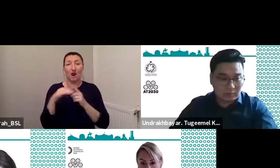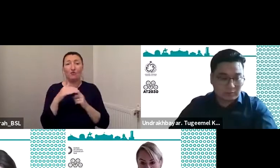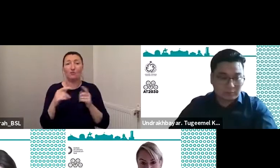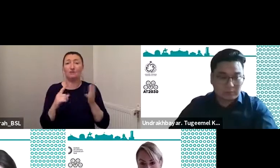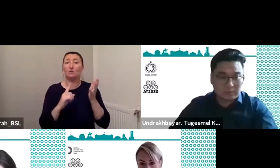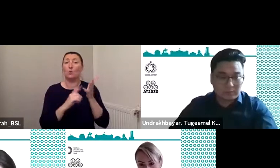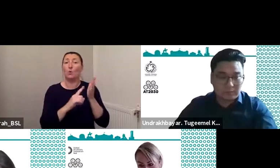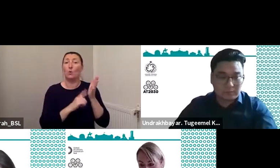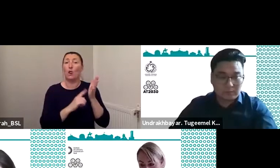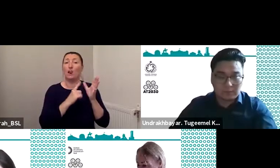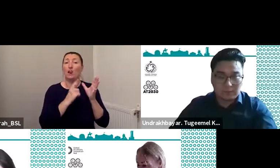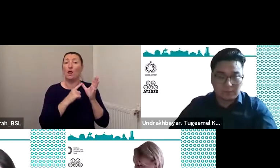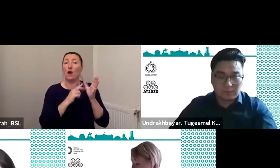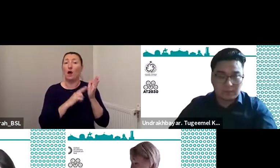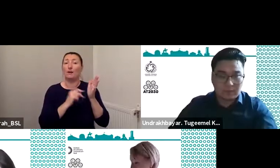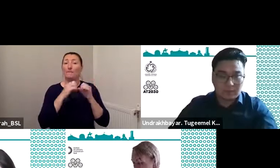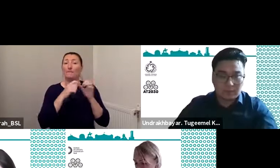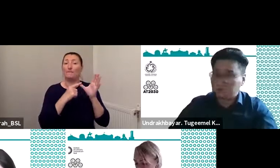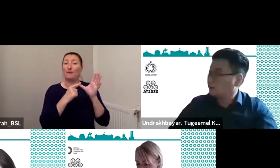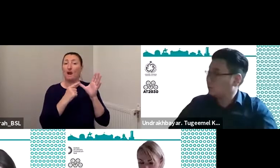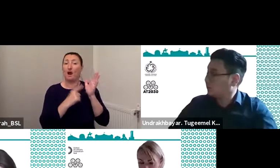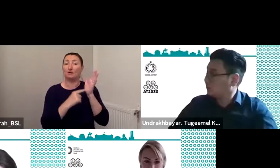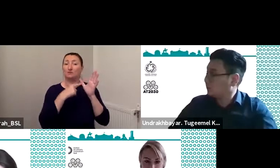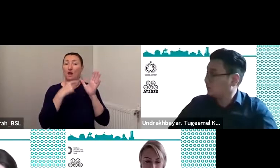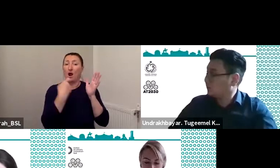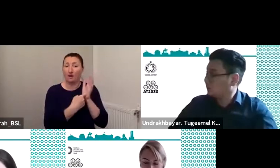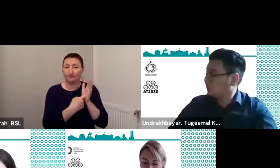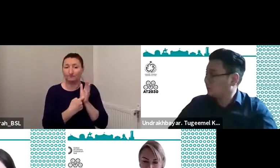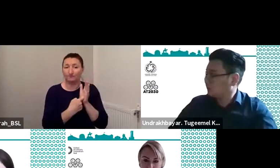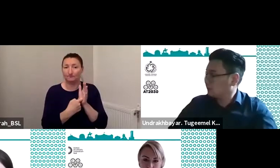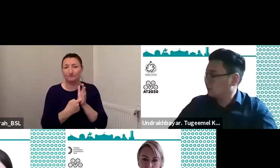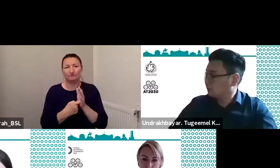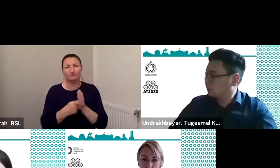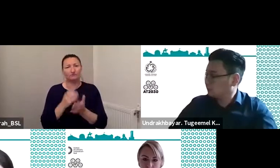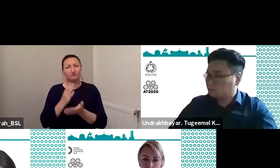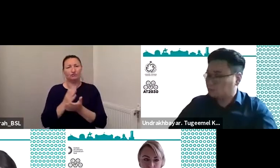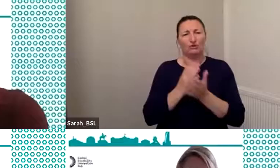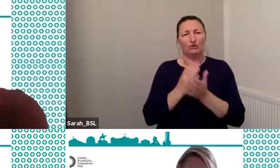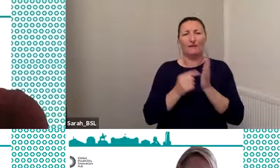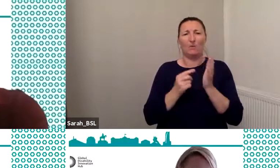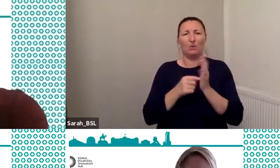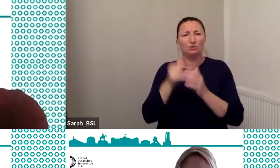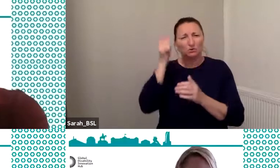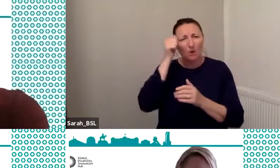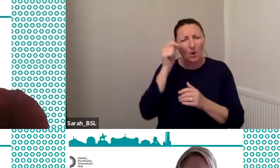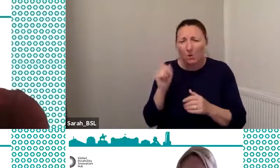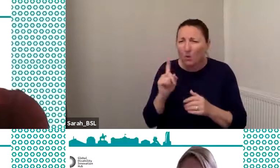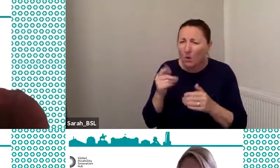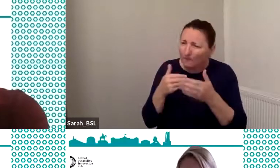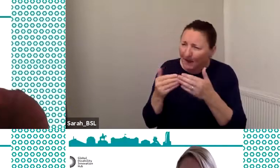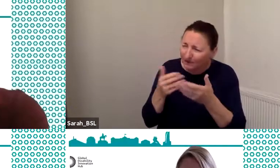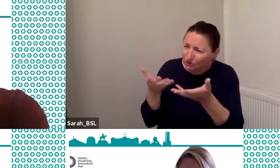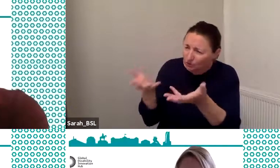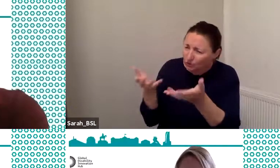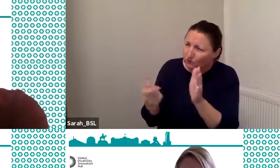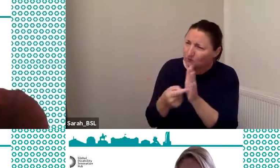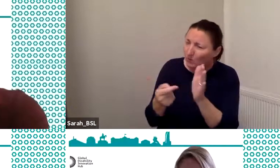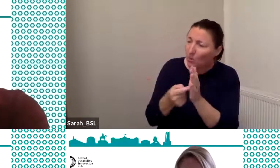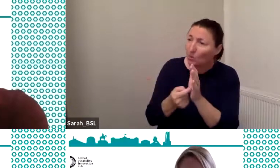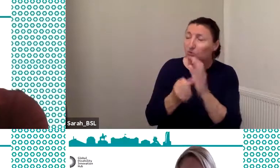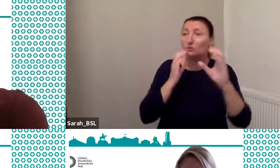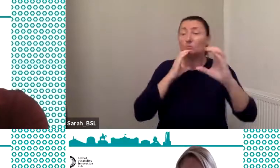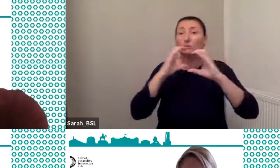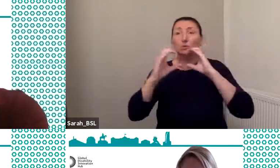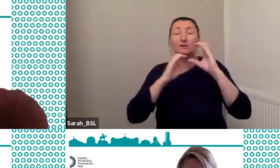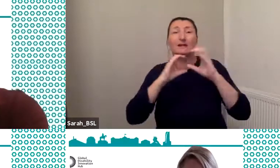of the aspects of access and inclusivity that matter to people, such as being able to communicate and access information and